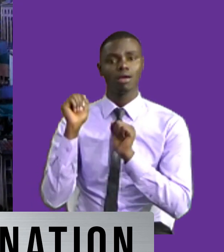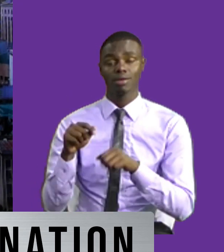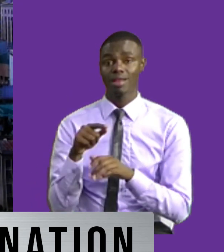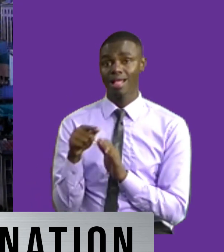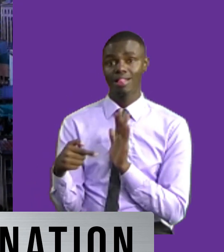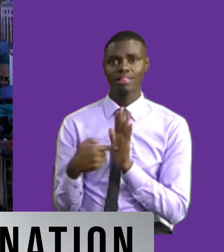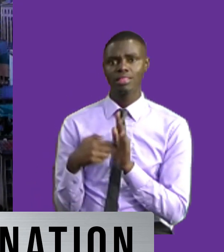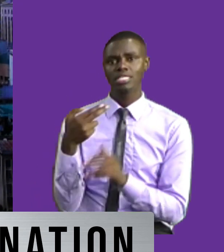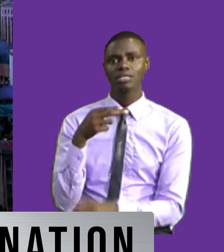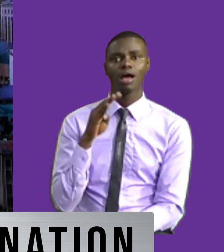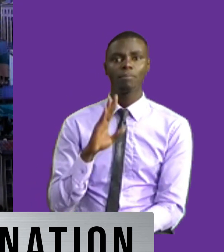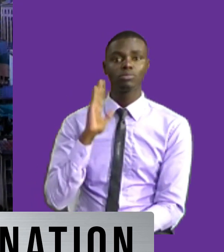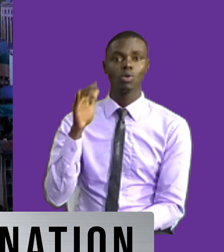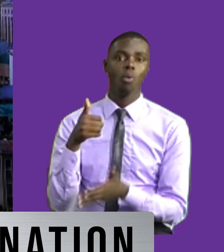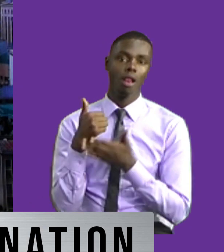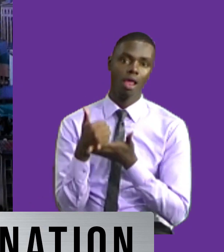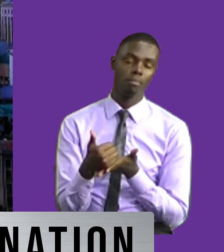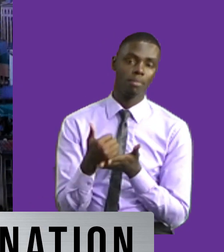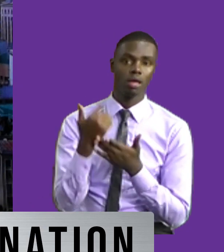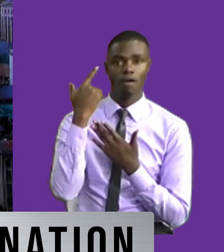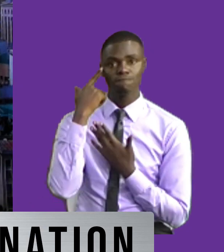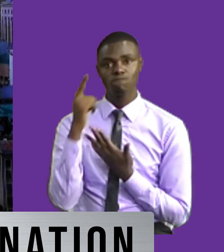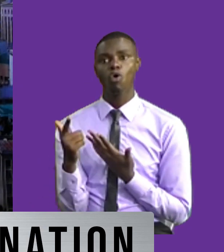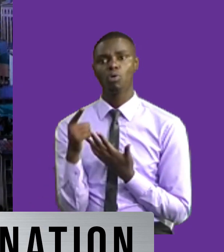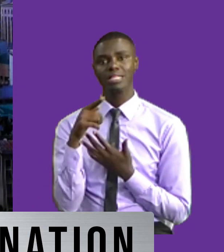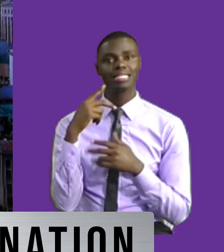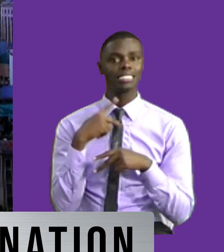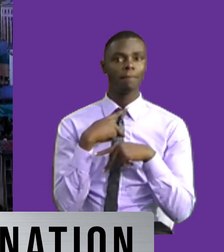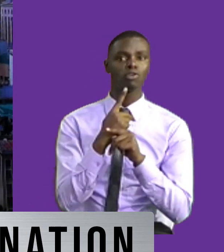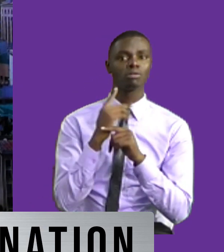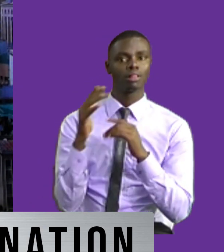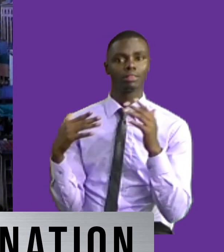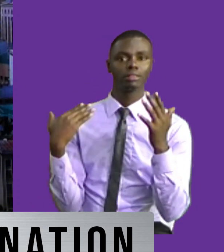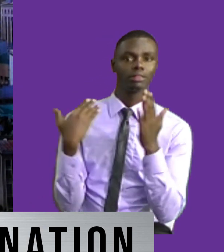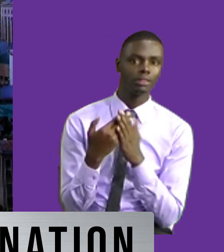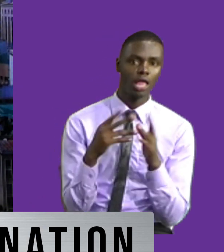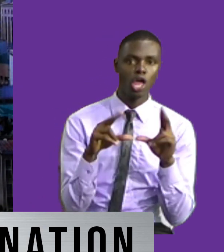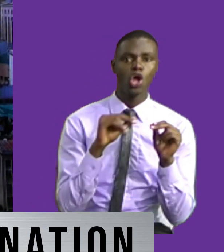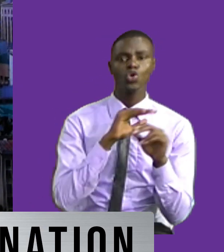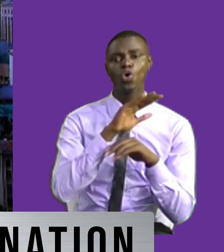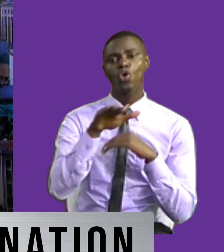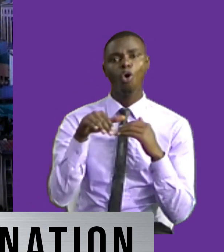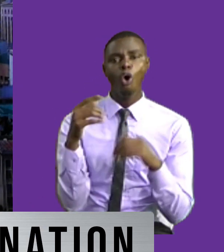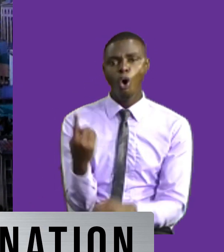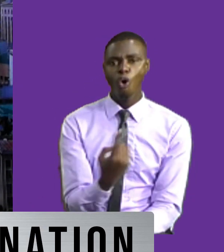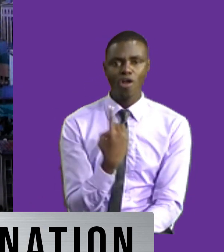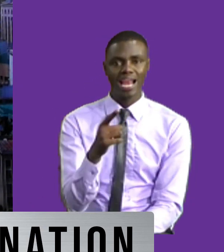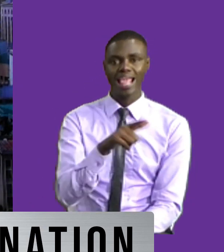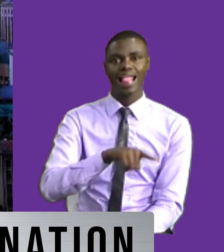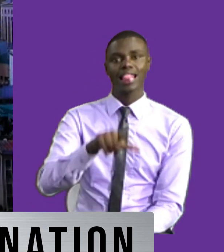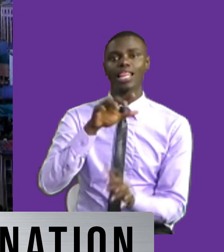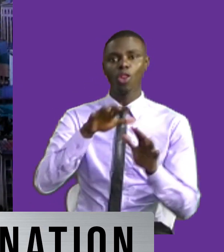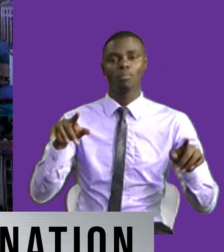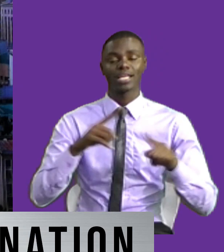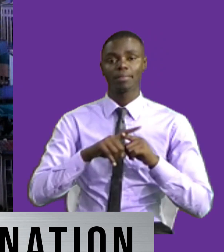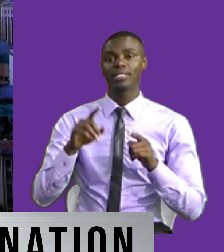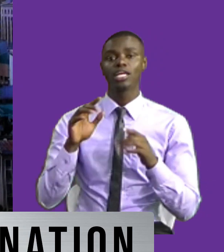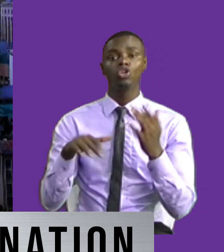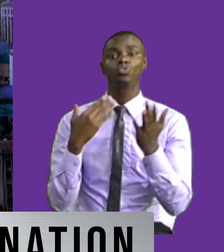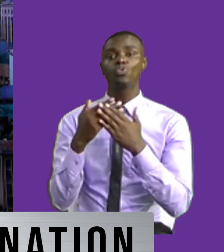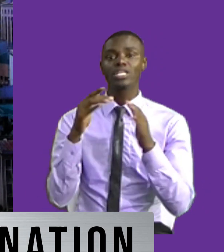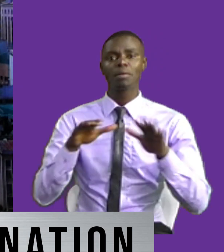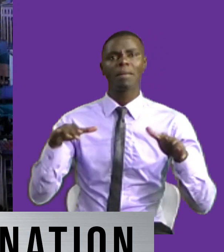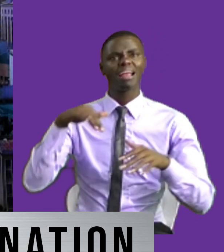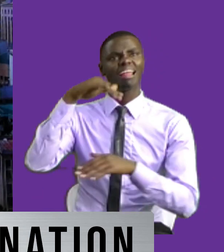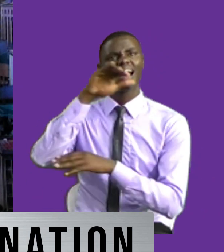these hubs would help for this produce to reach not only the local market, but to reach market